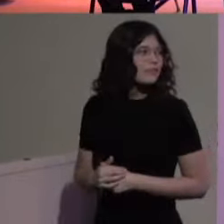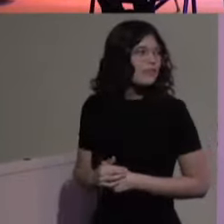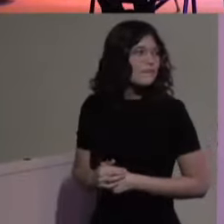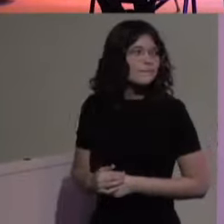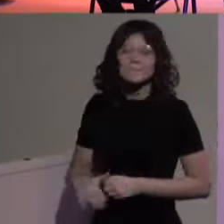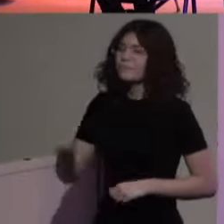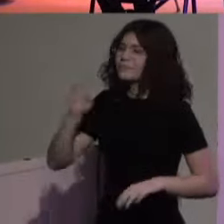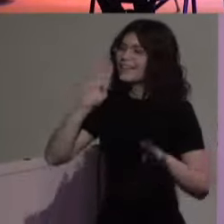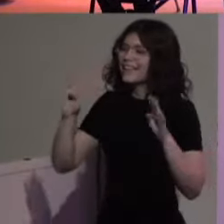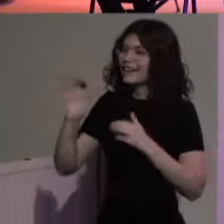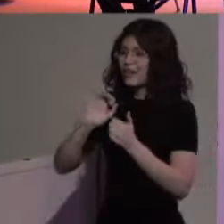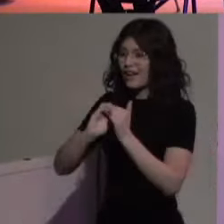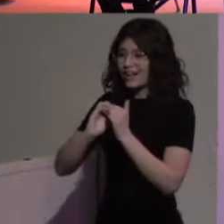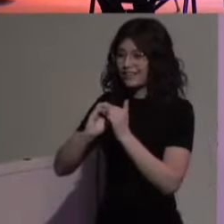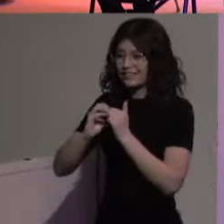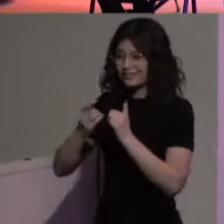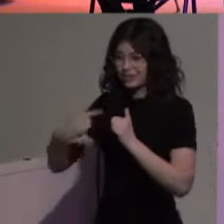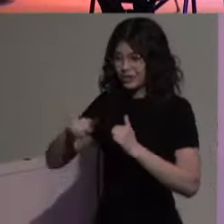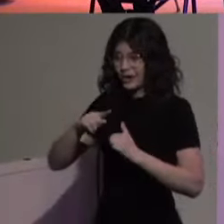Okay. Hello, guys. How are you guys having,